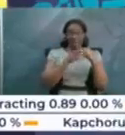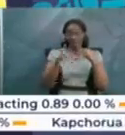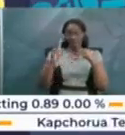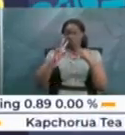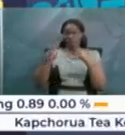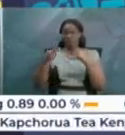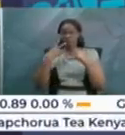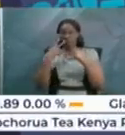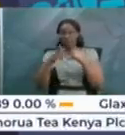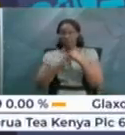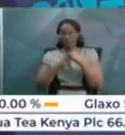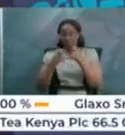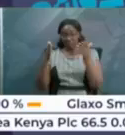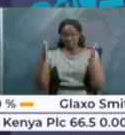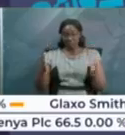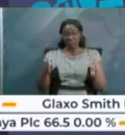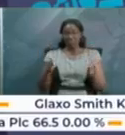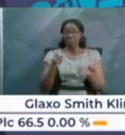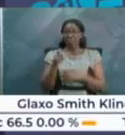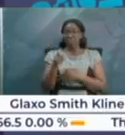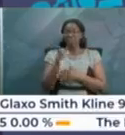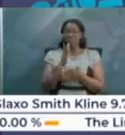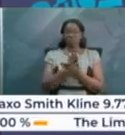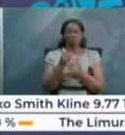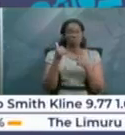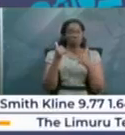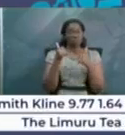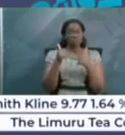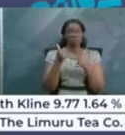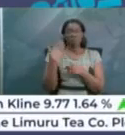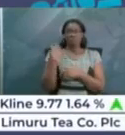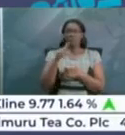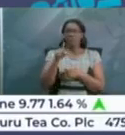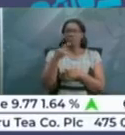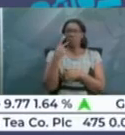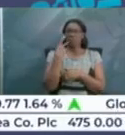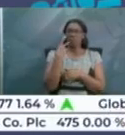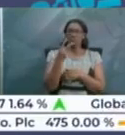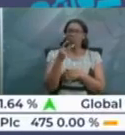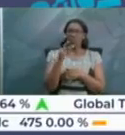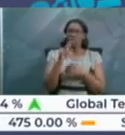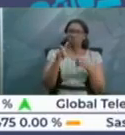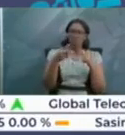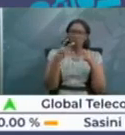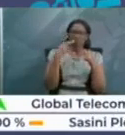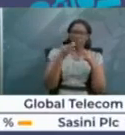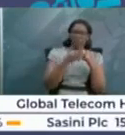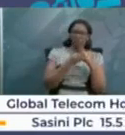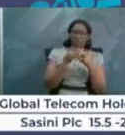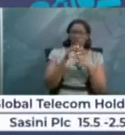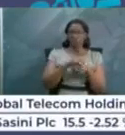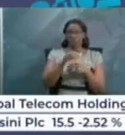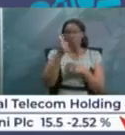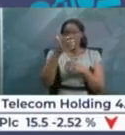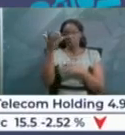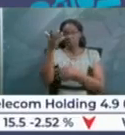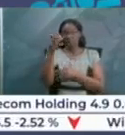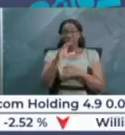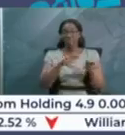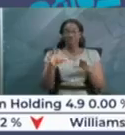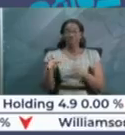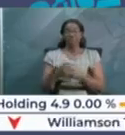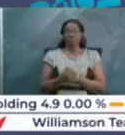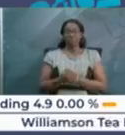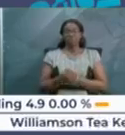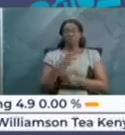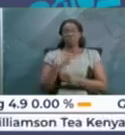Kenyan shillings. Yep. Which is definitely a good price. From the 1,000, 2,800 Kenyan shillings, you'll get it outside in the market. Now, I